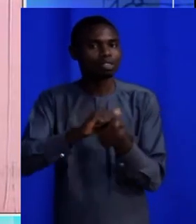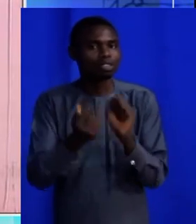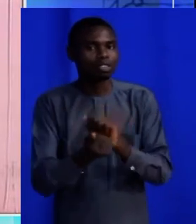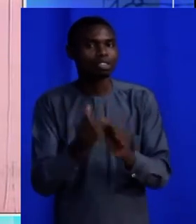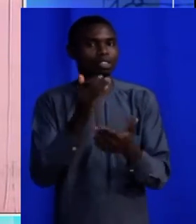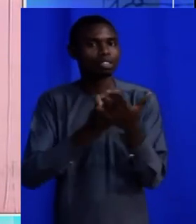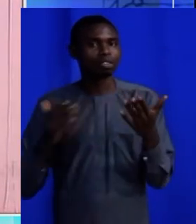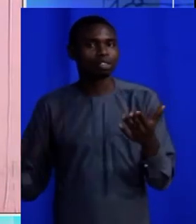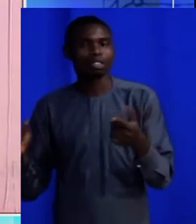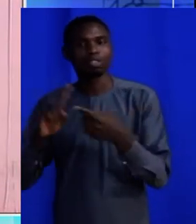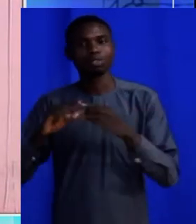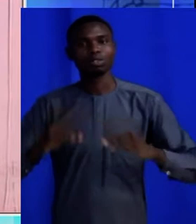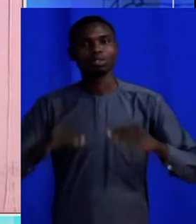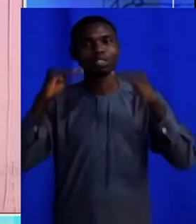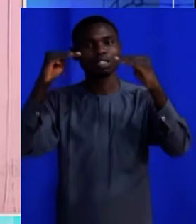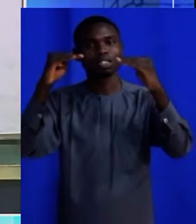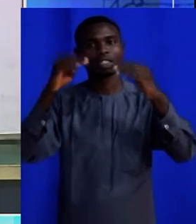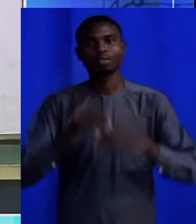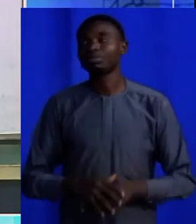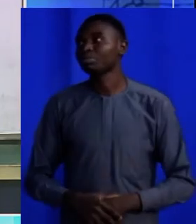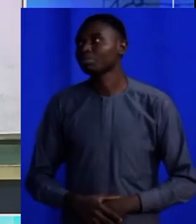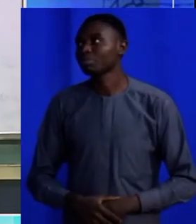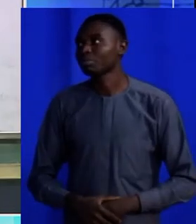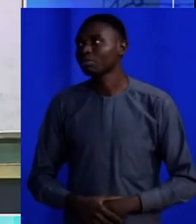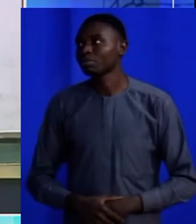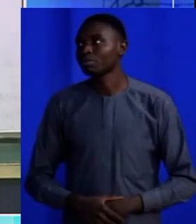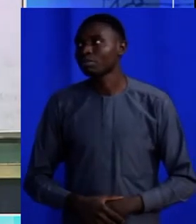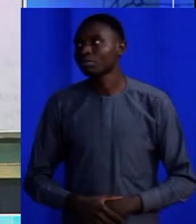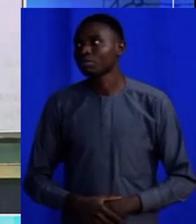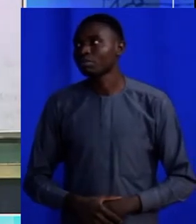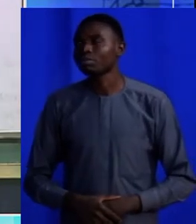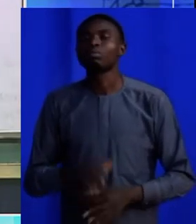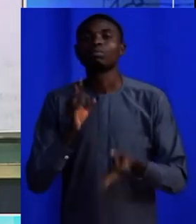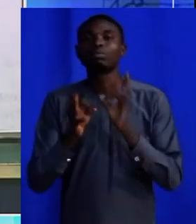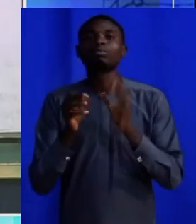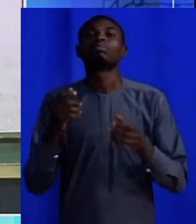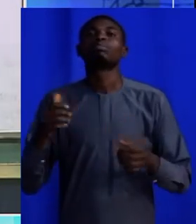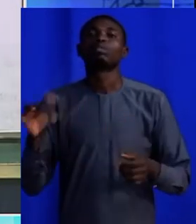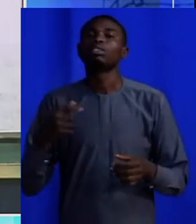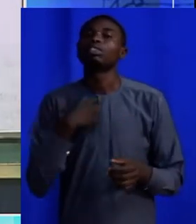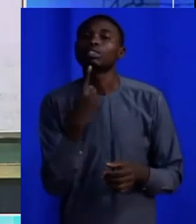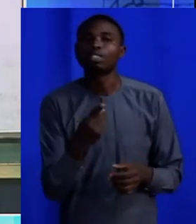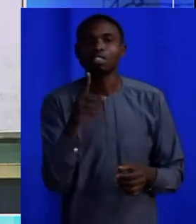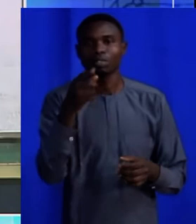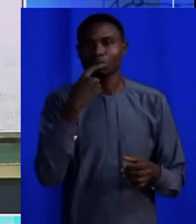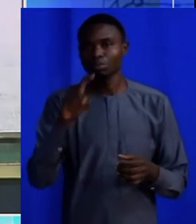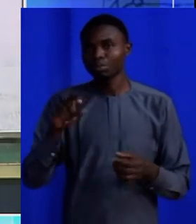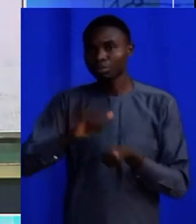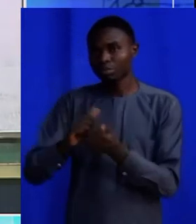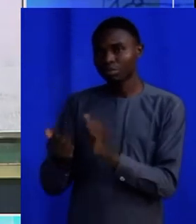So, can we now see whether we have gotten